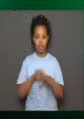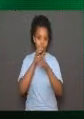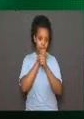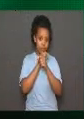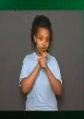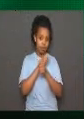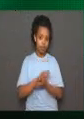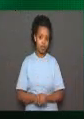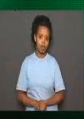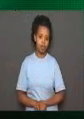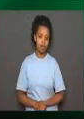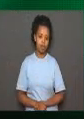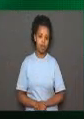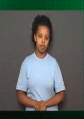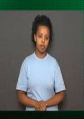Time's up!